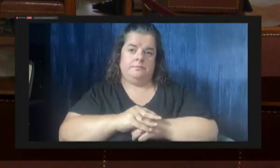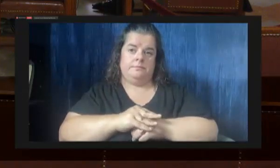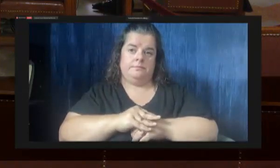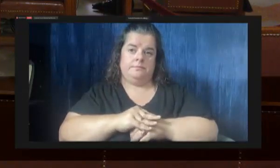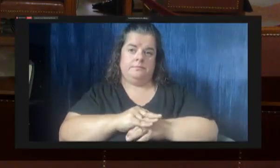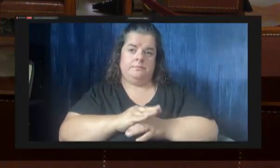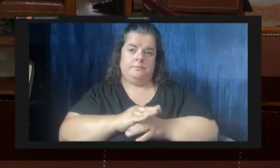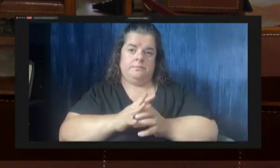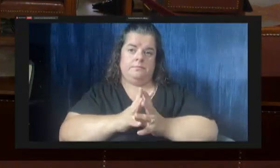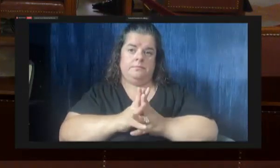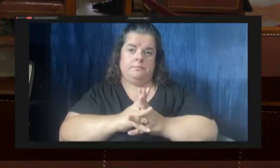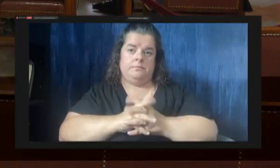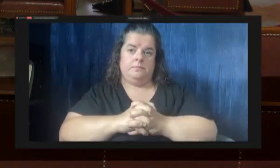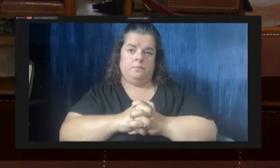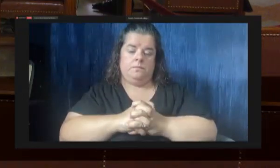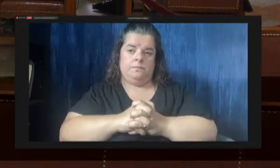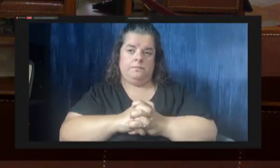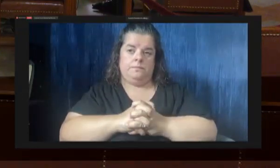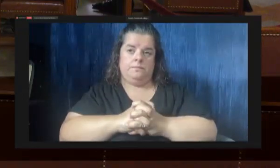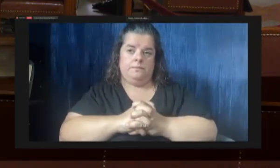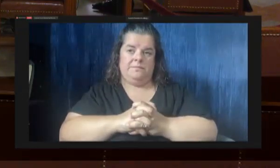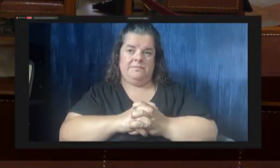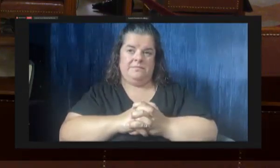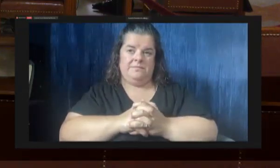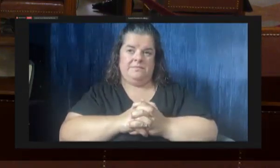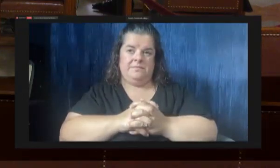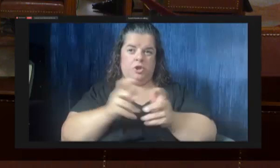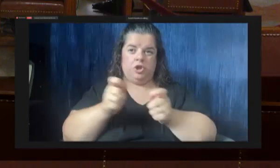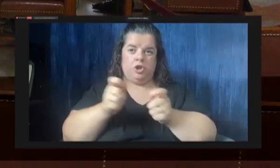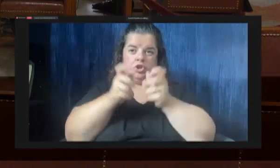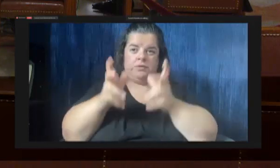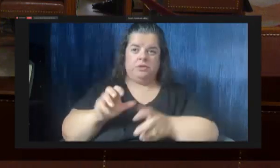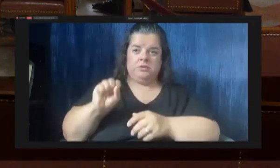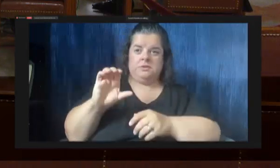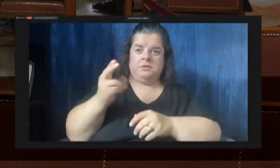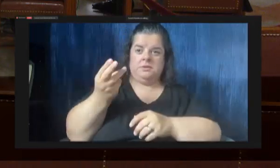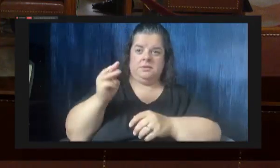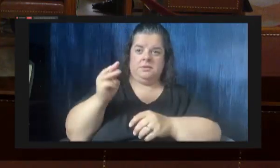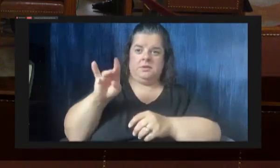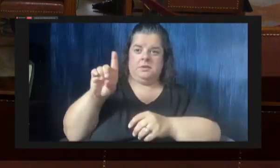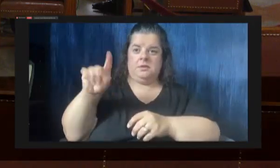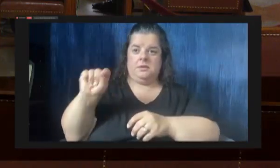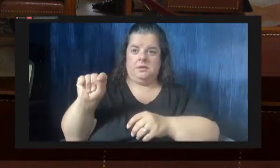So, yeah, if Director Schmidt could come to the table.